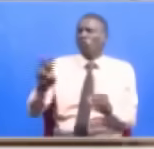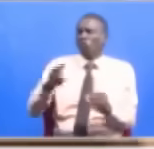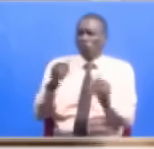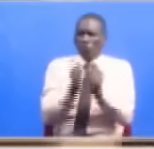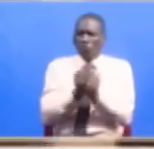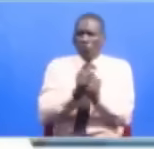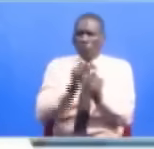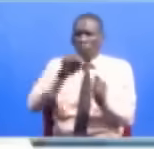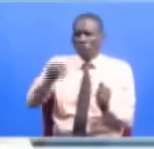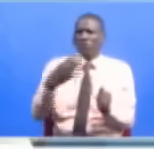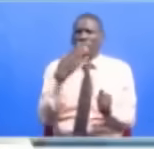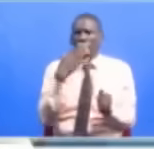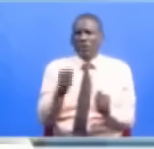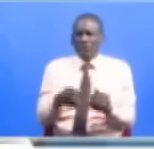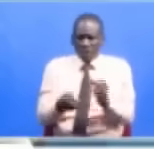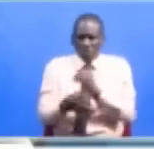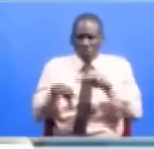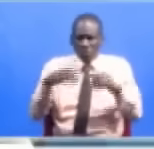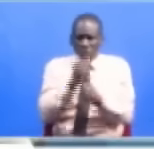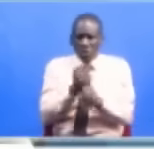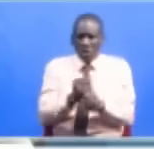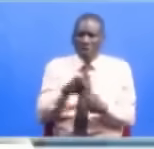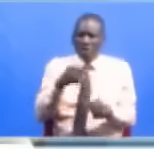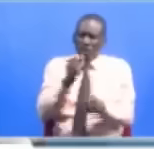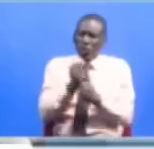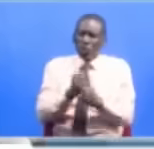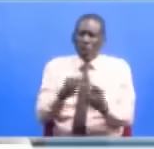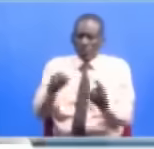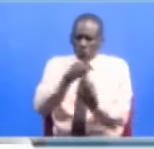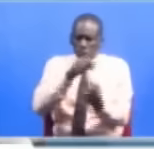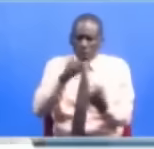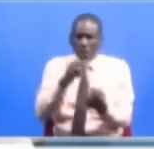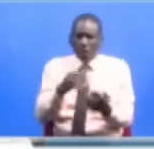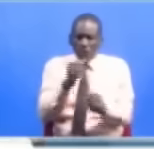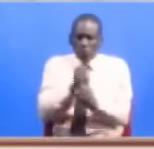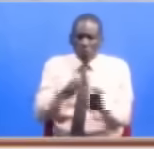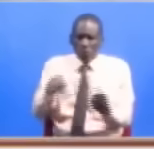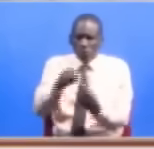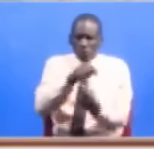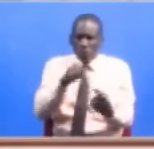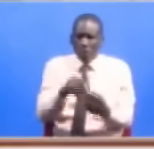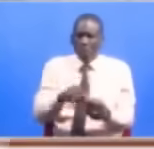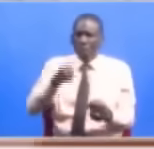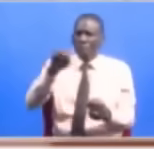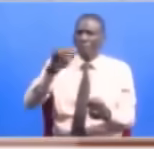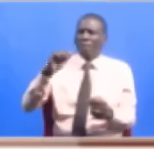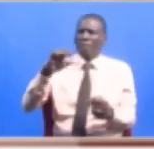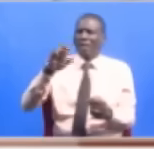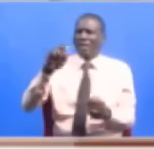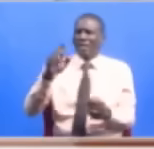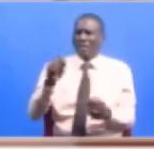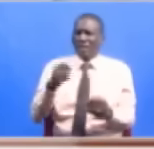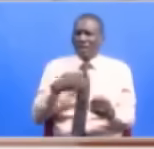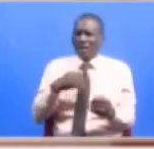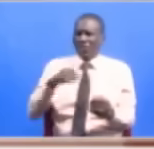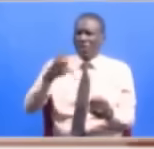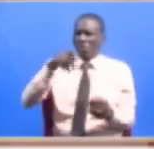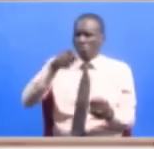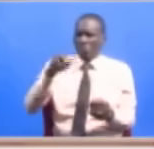it works. It mainly works when a magnet has a copper wiring inside